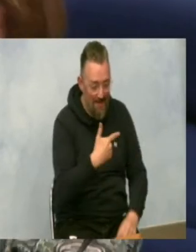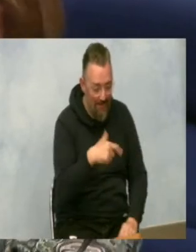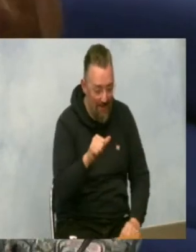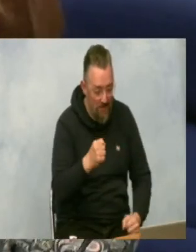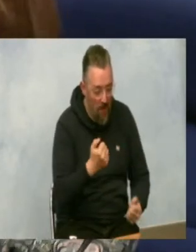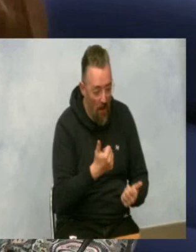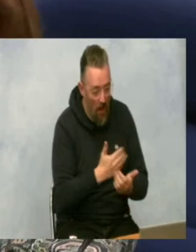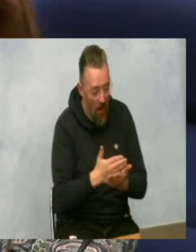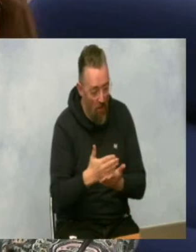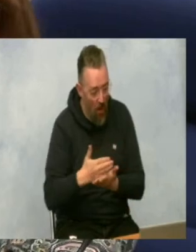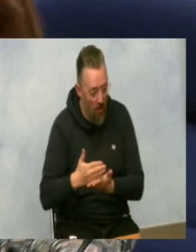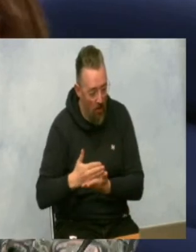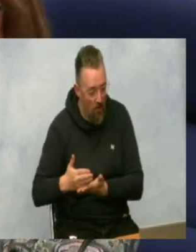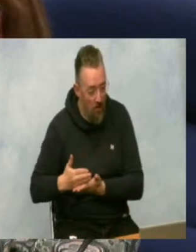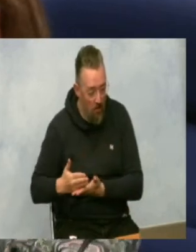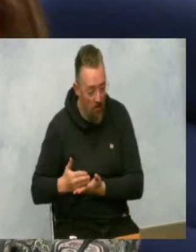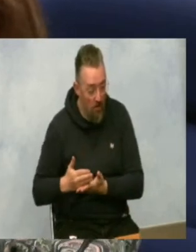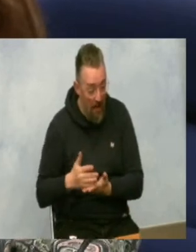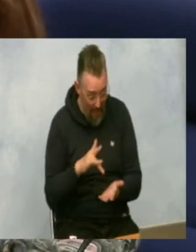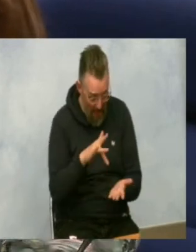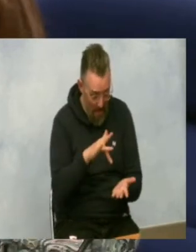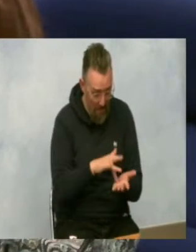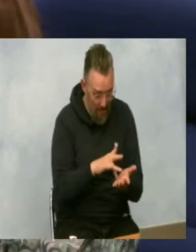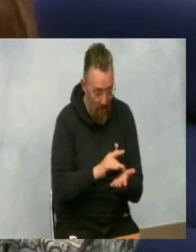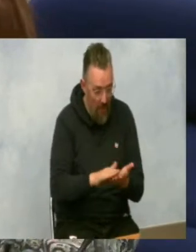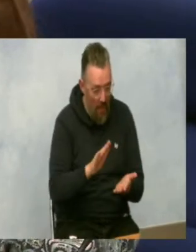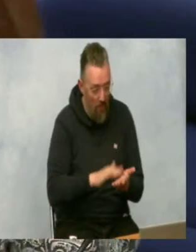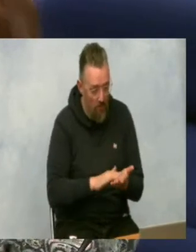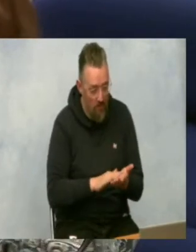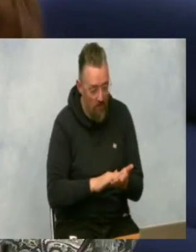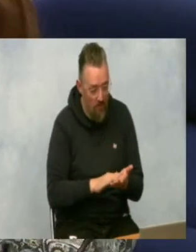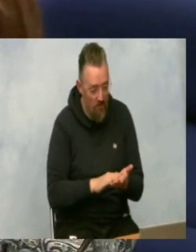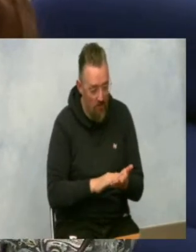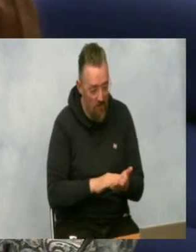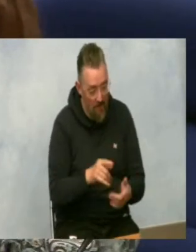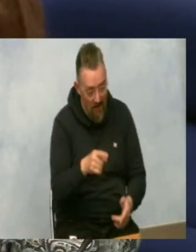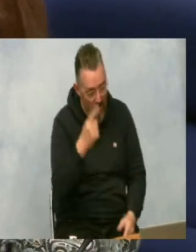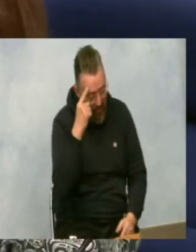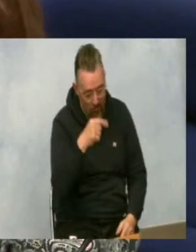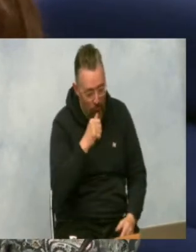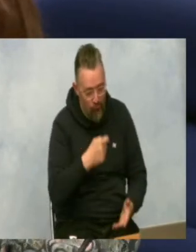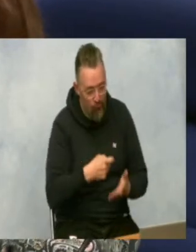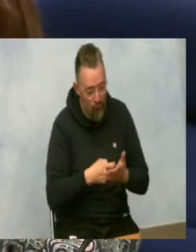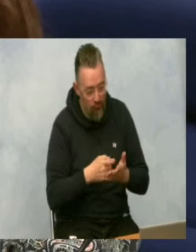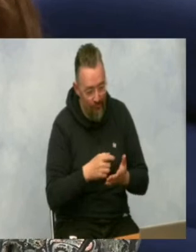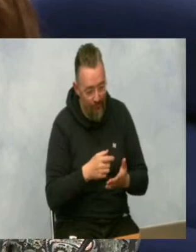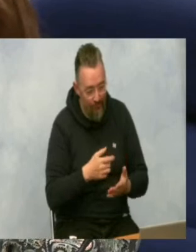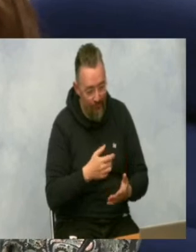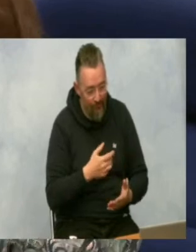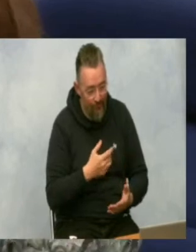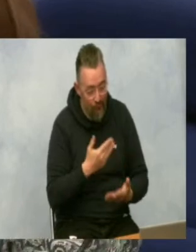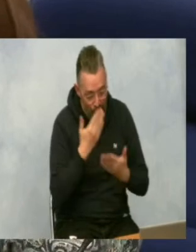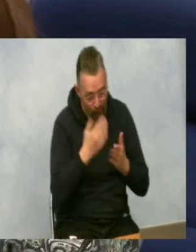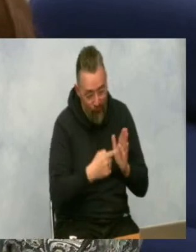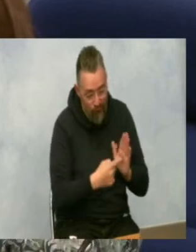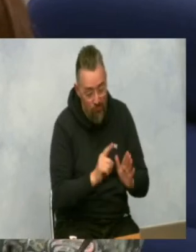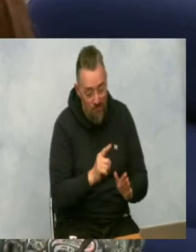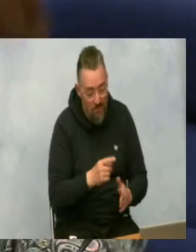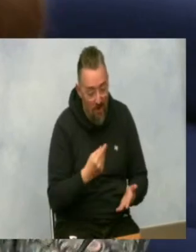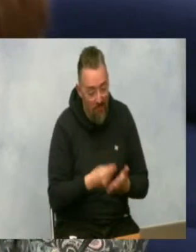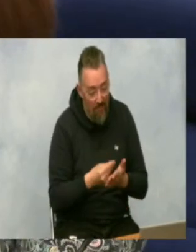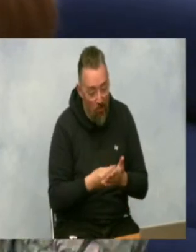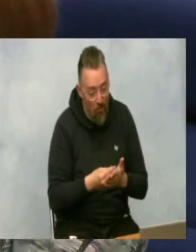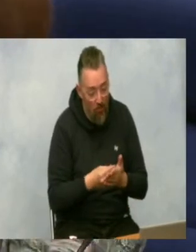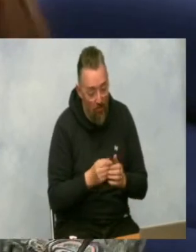car parking spaces in the centre of Hamilton. And I don't think this represents value for money for the council. I note that